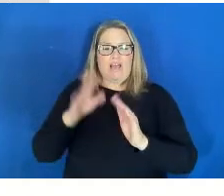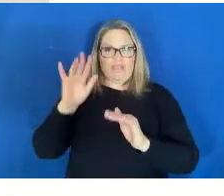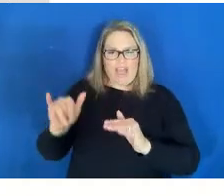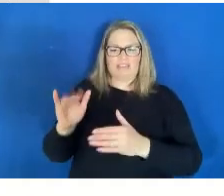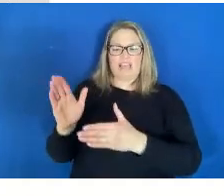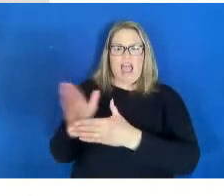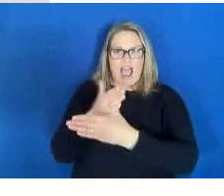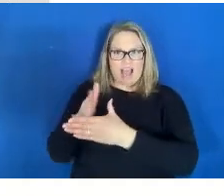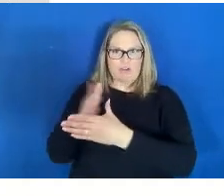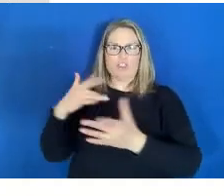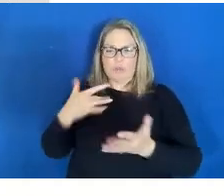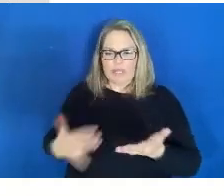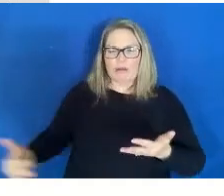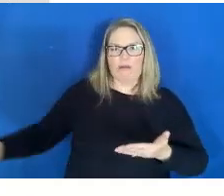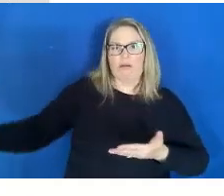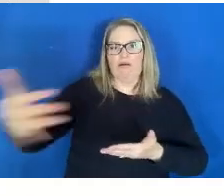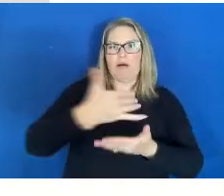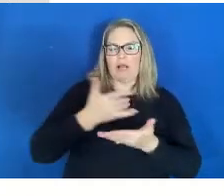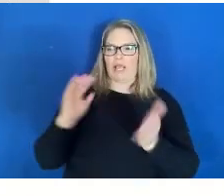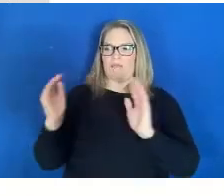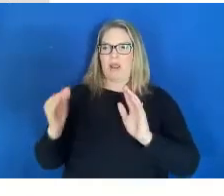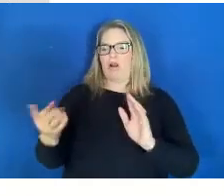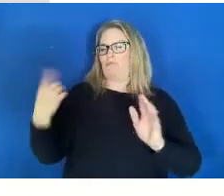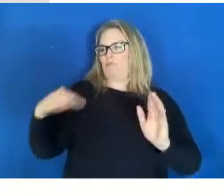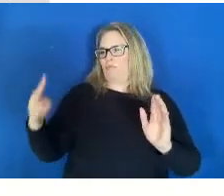we've collected over years.